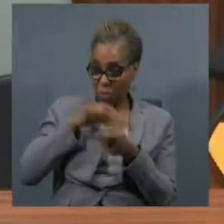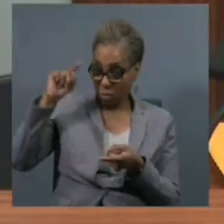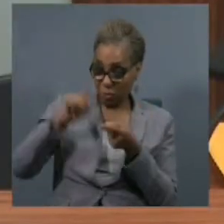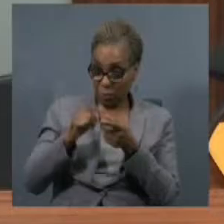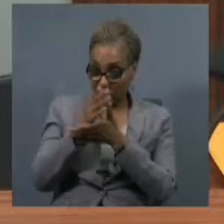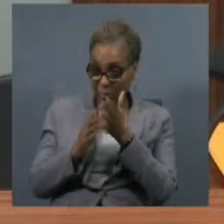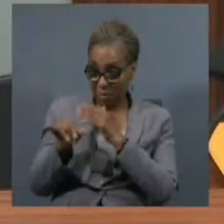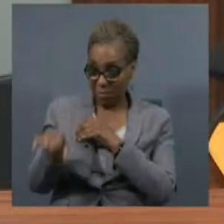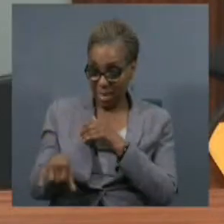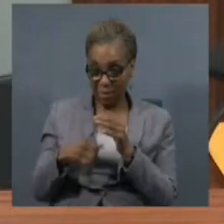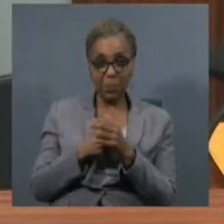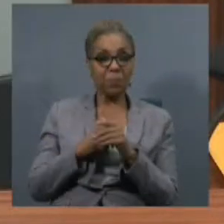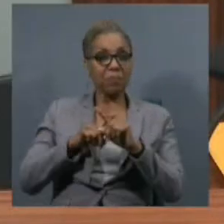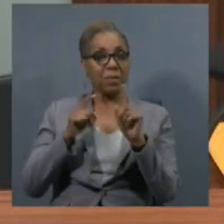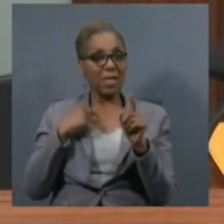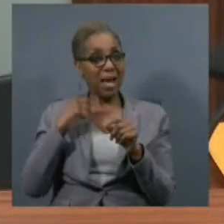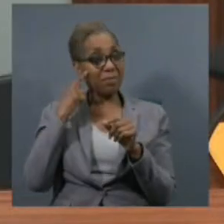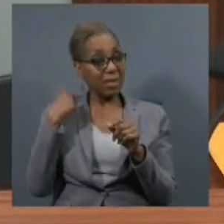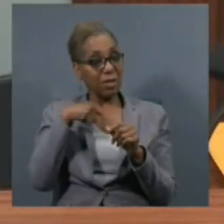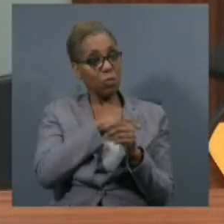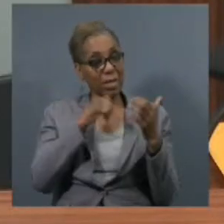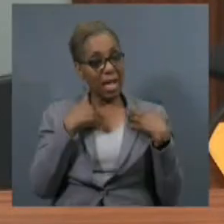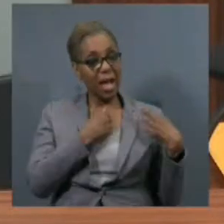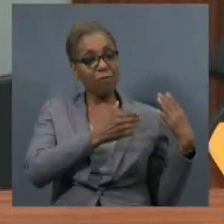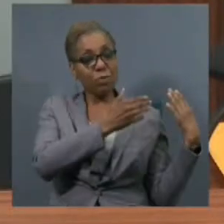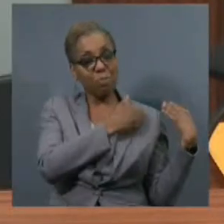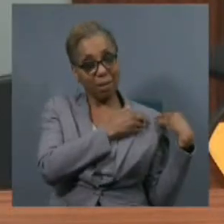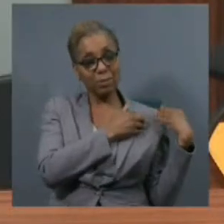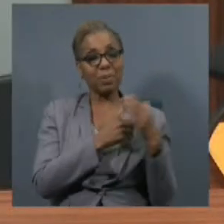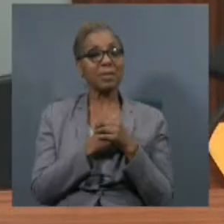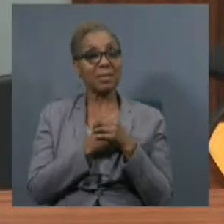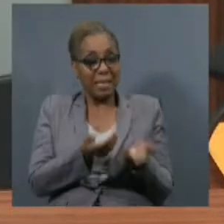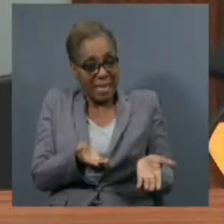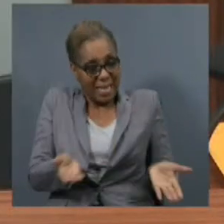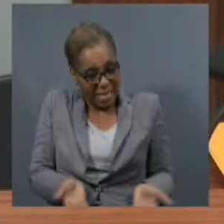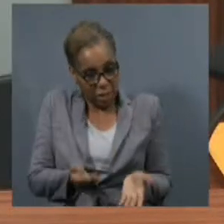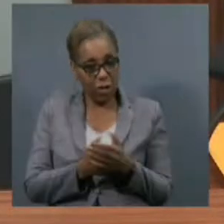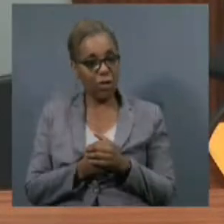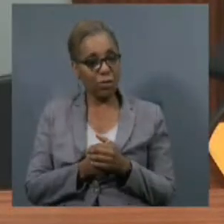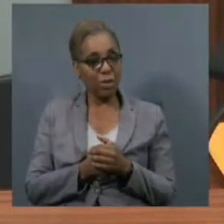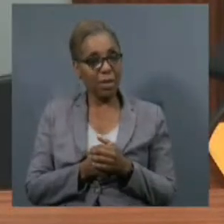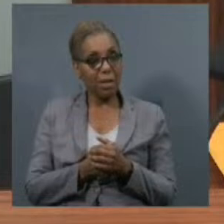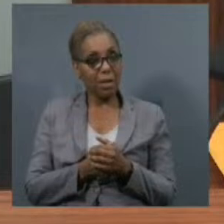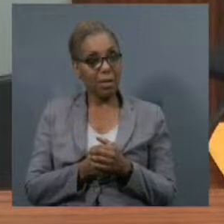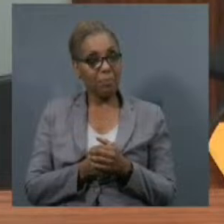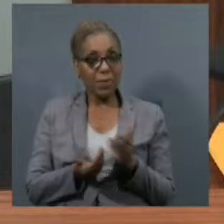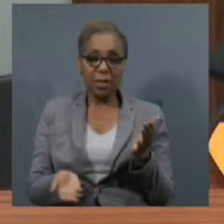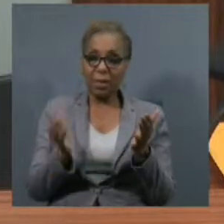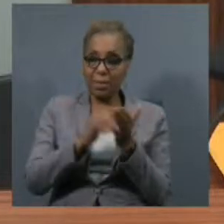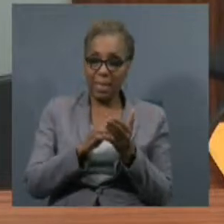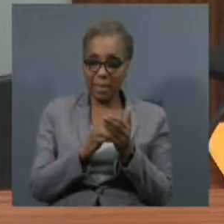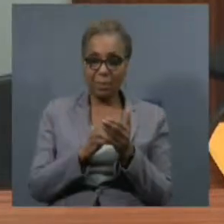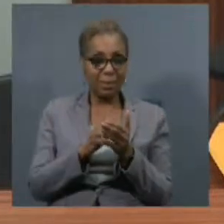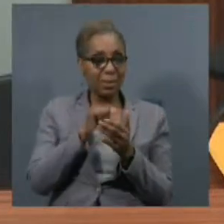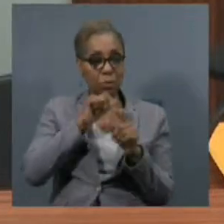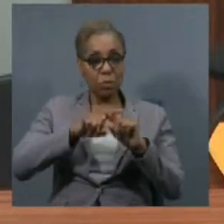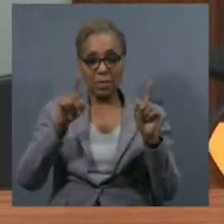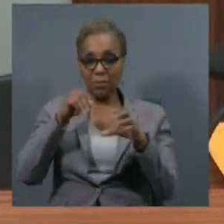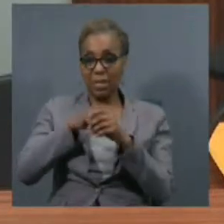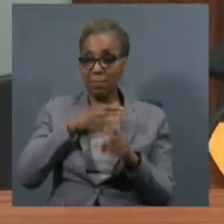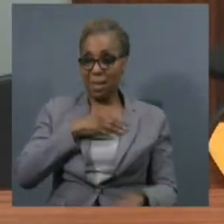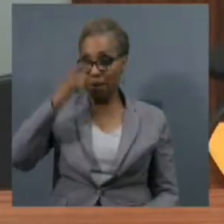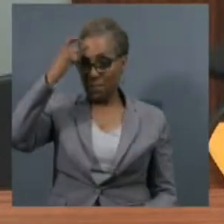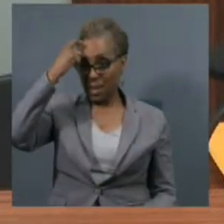but I think we do have a responsibility here. And again, it's no different in my mind